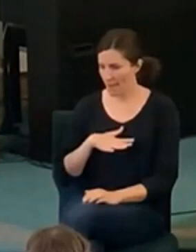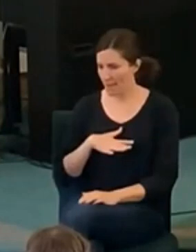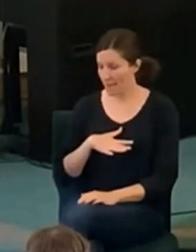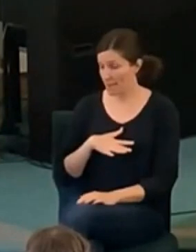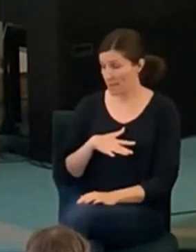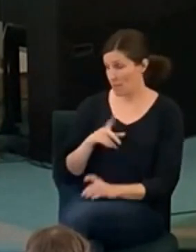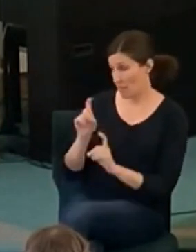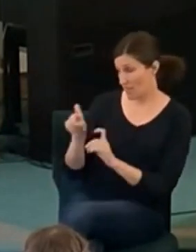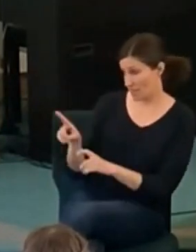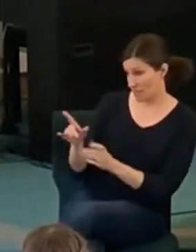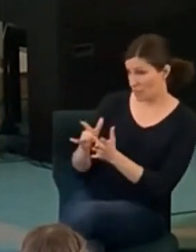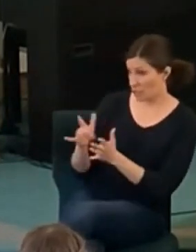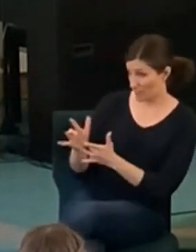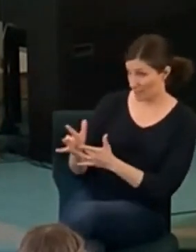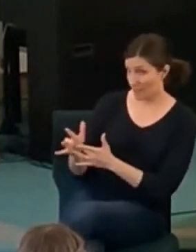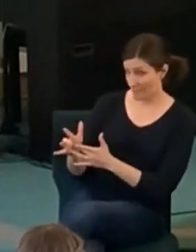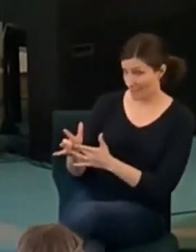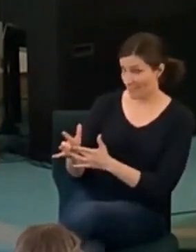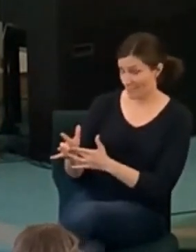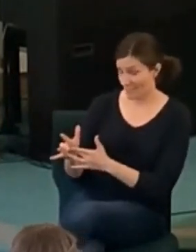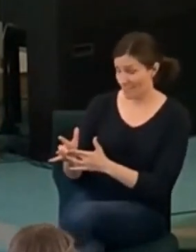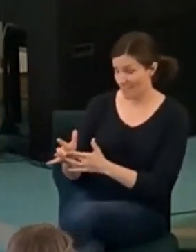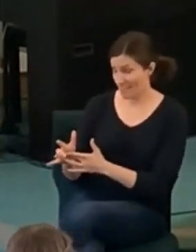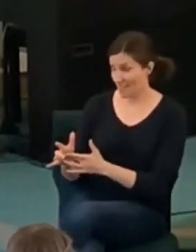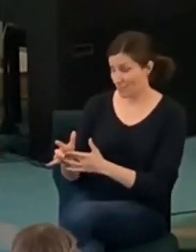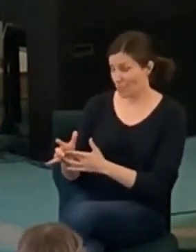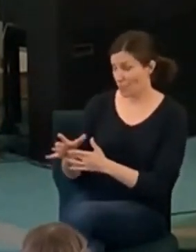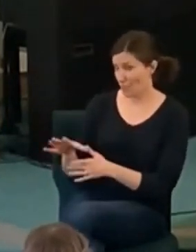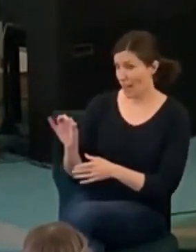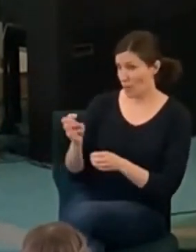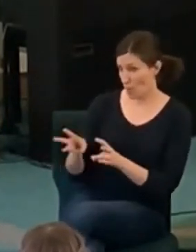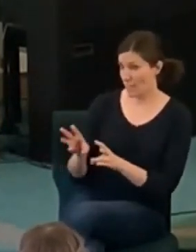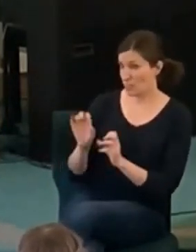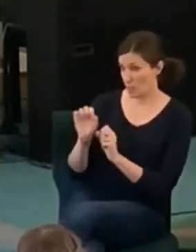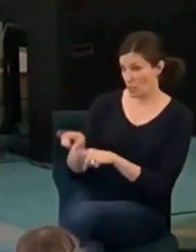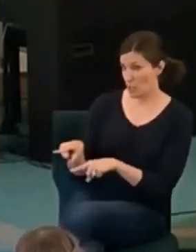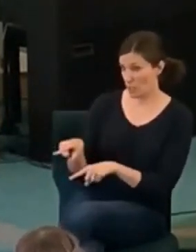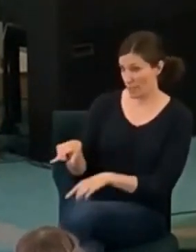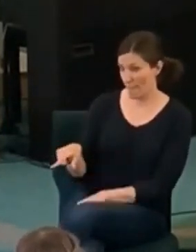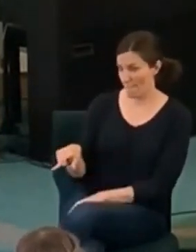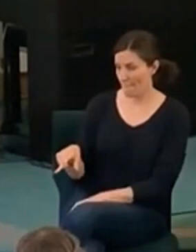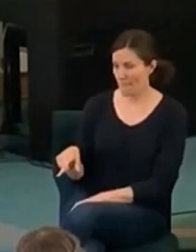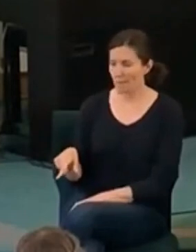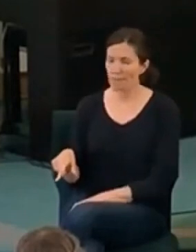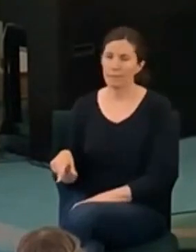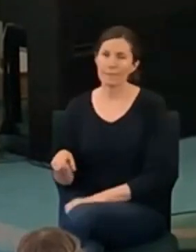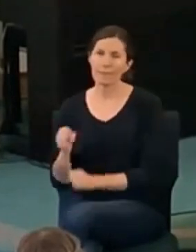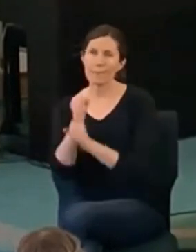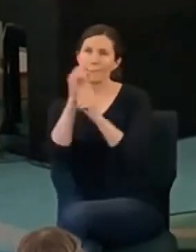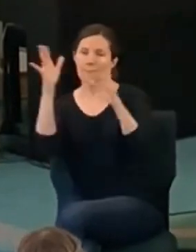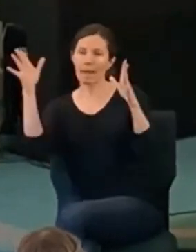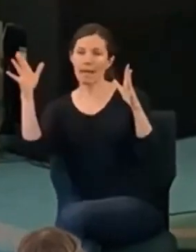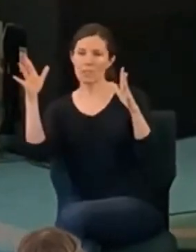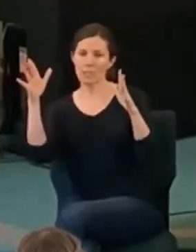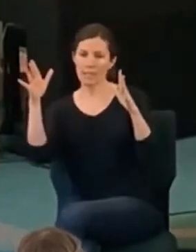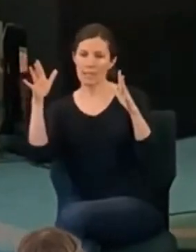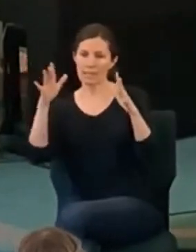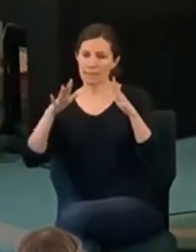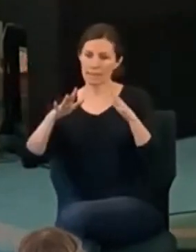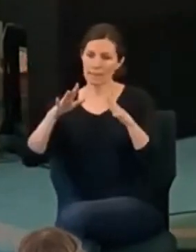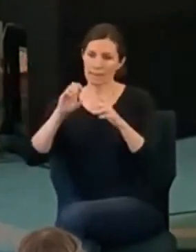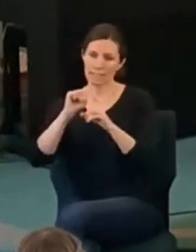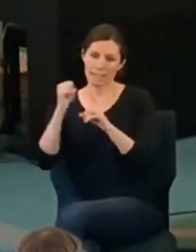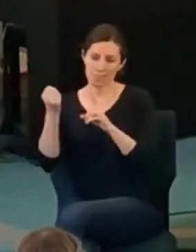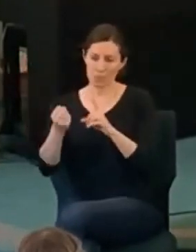the very act. Now in the law, Moses commanded us to stone such women. What then do you